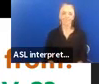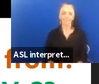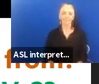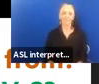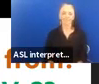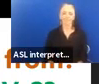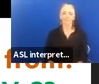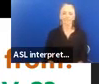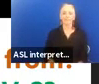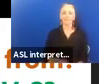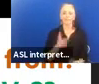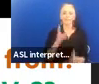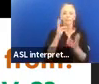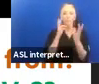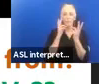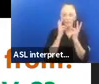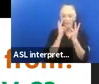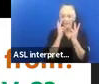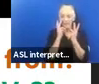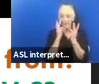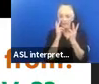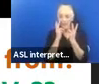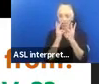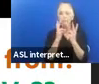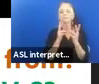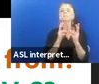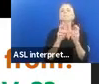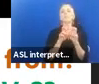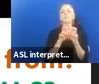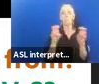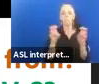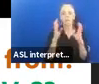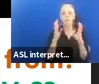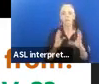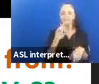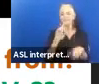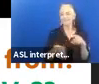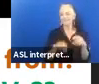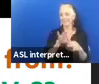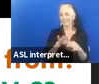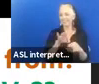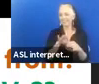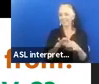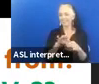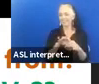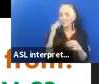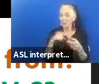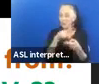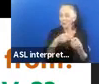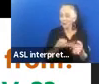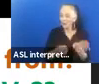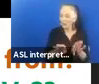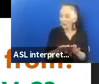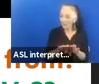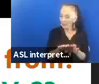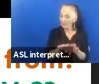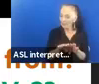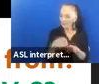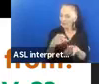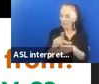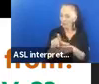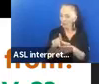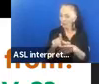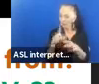And I can see that it says hosts and panelists can't vote. Desi, do you know when the poll closes, or is that up to